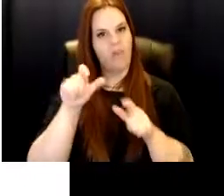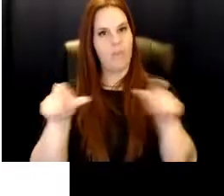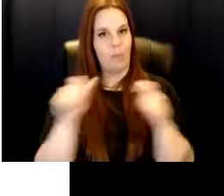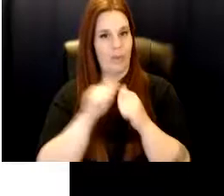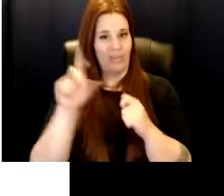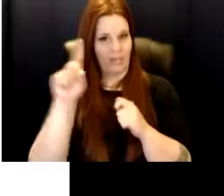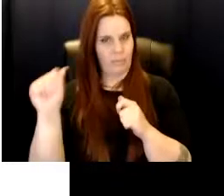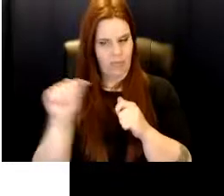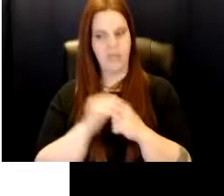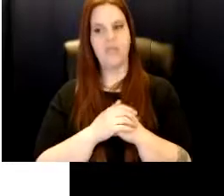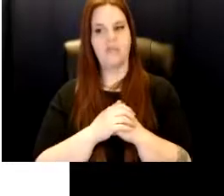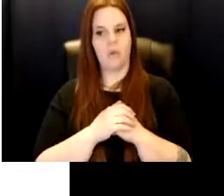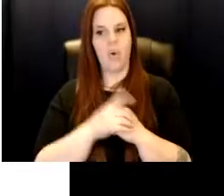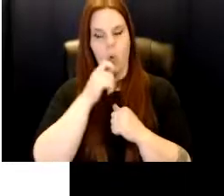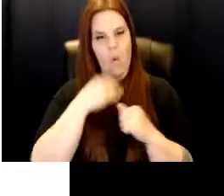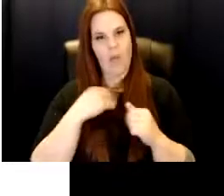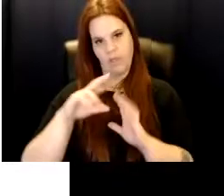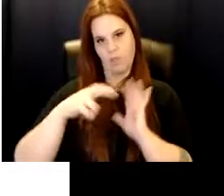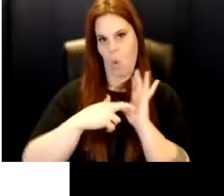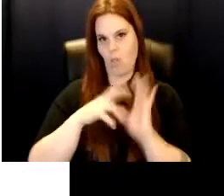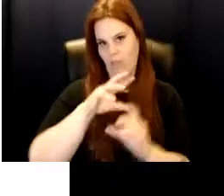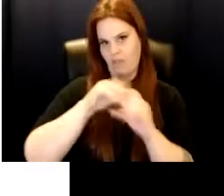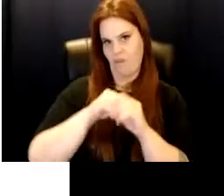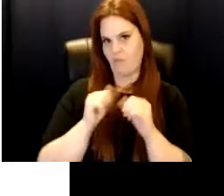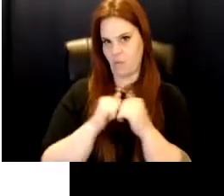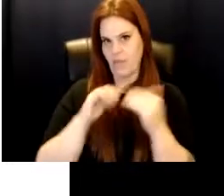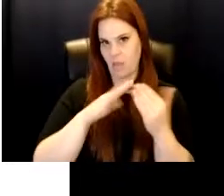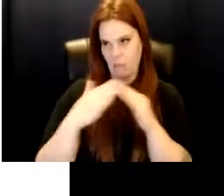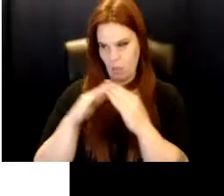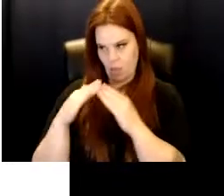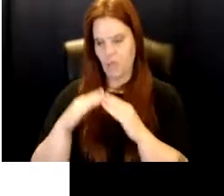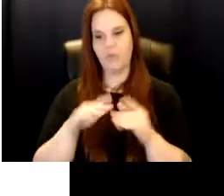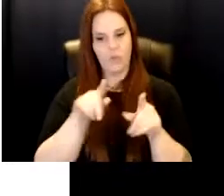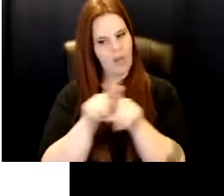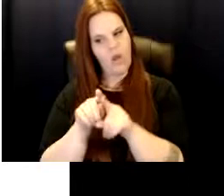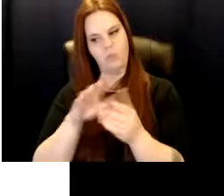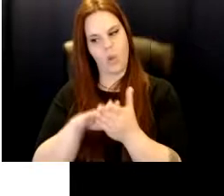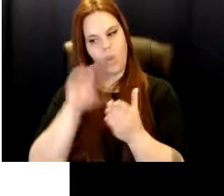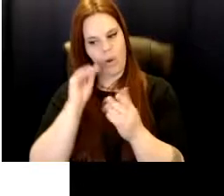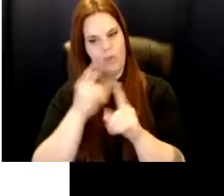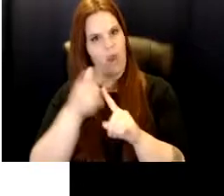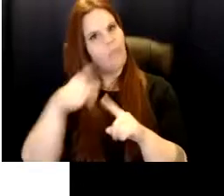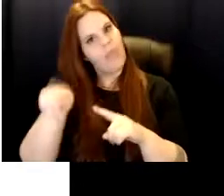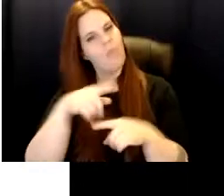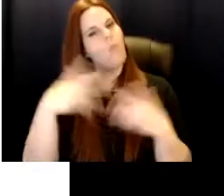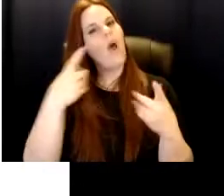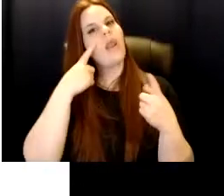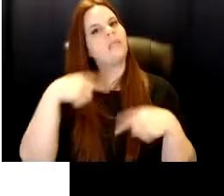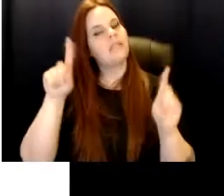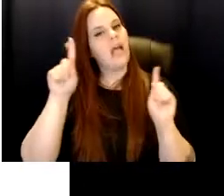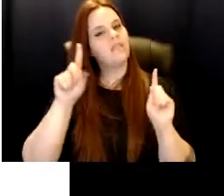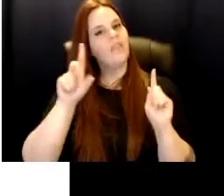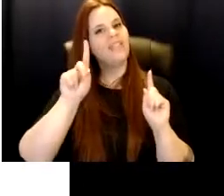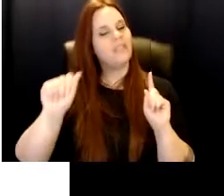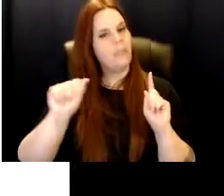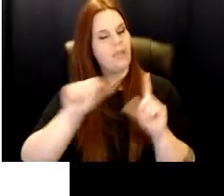disabilities who have this role of being involved with communities, so we can also learn from them about what does successful